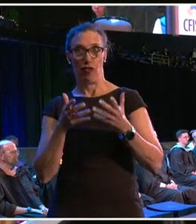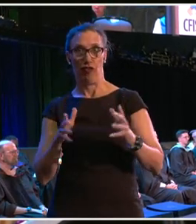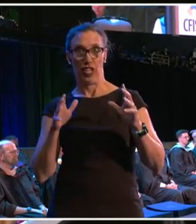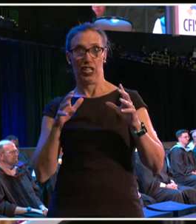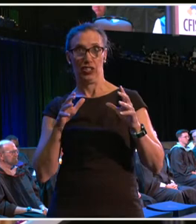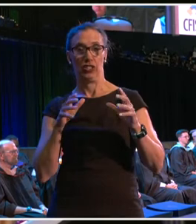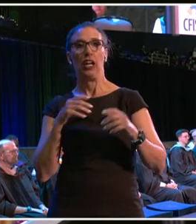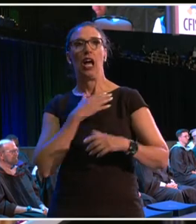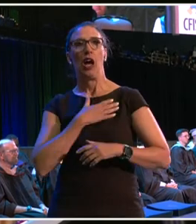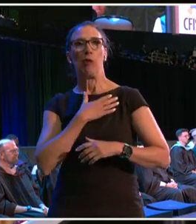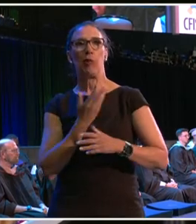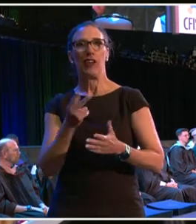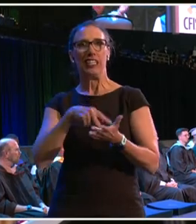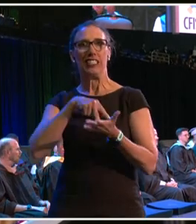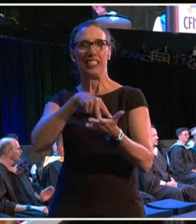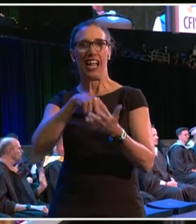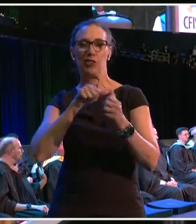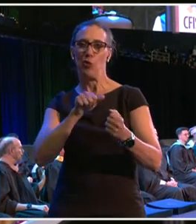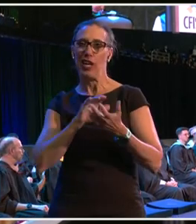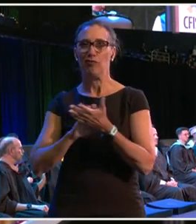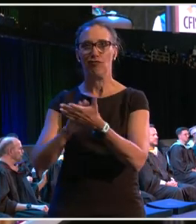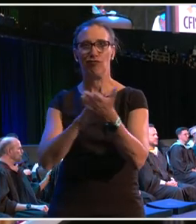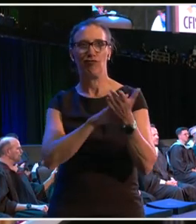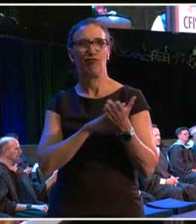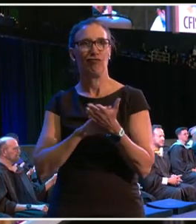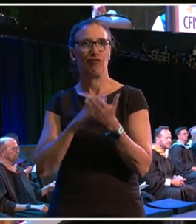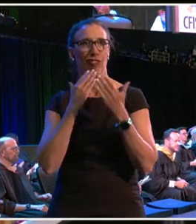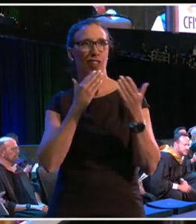country, would you please stand and be recognized?